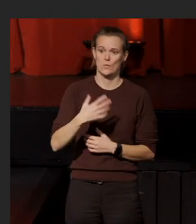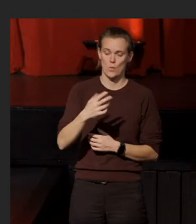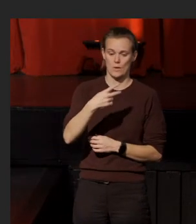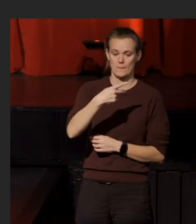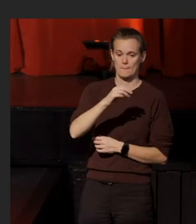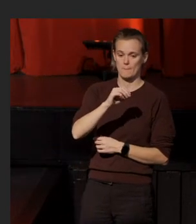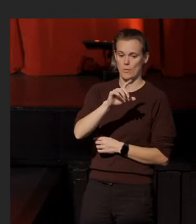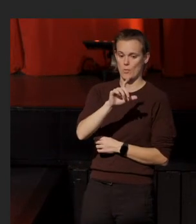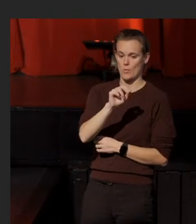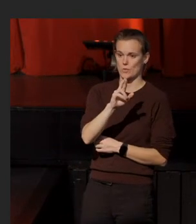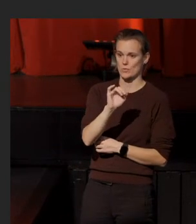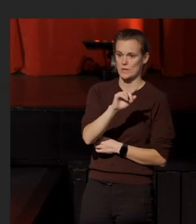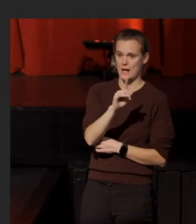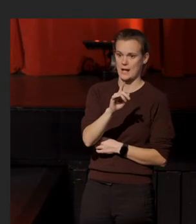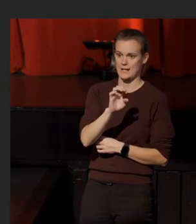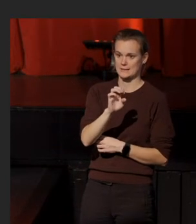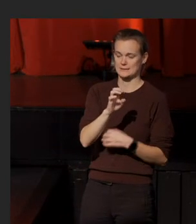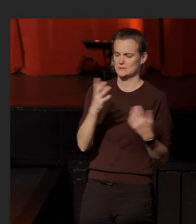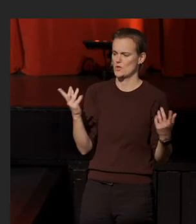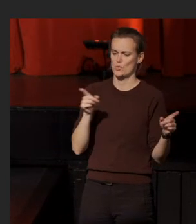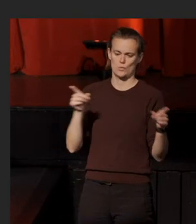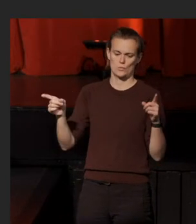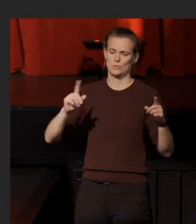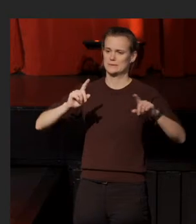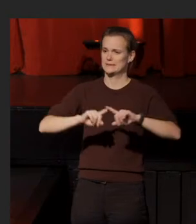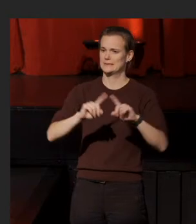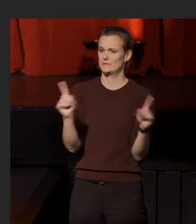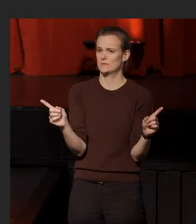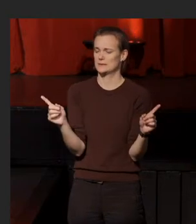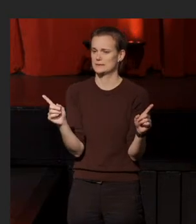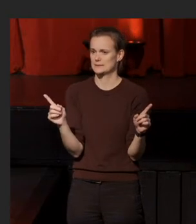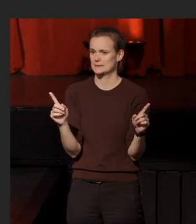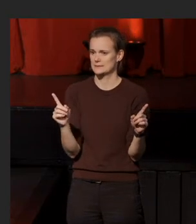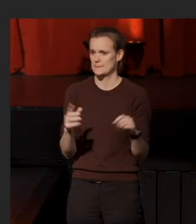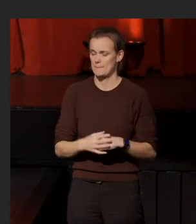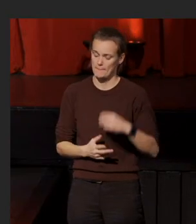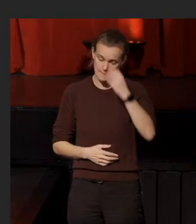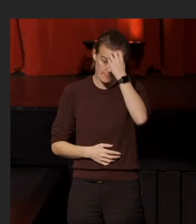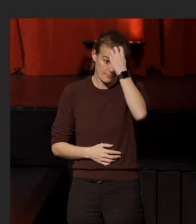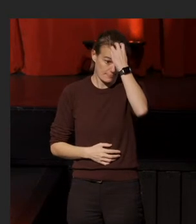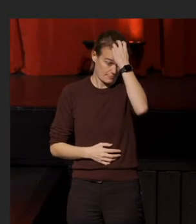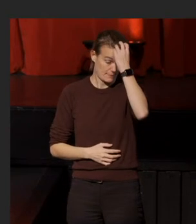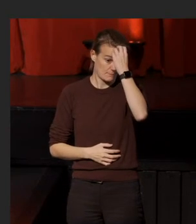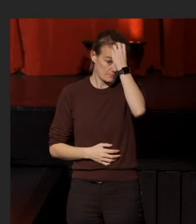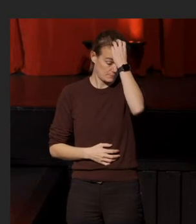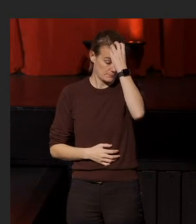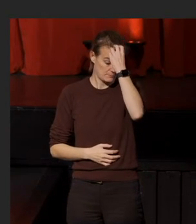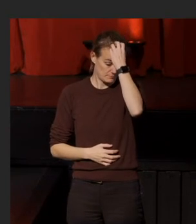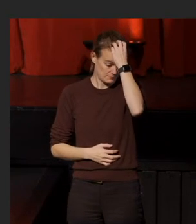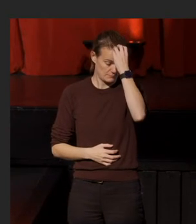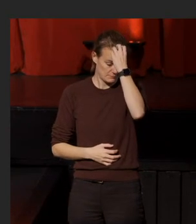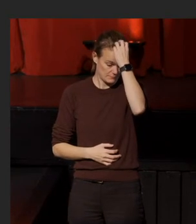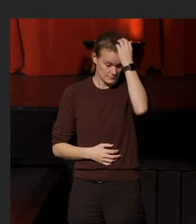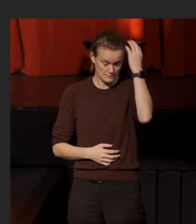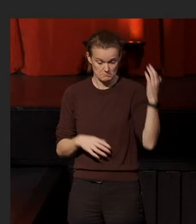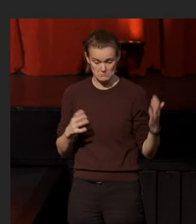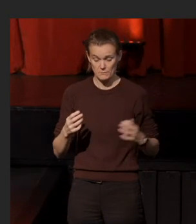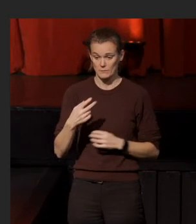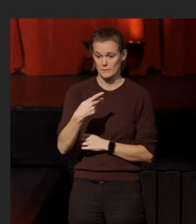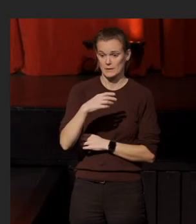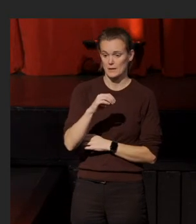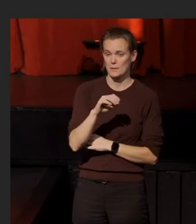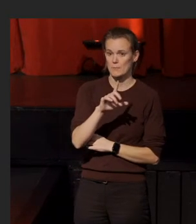is that difference and what are some of the drivers of it, Professor Dubois? So